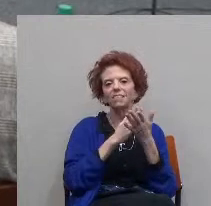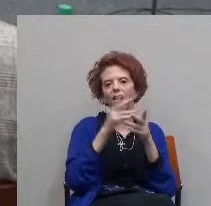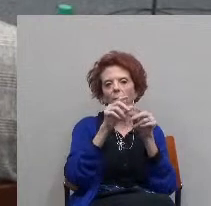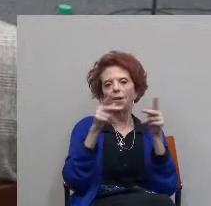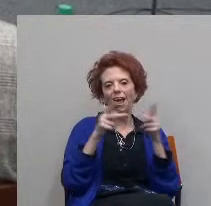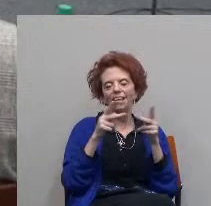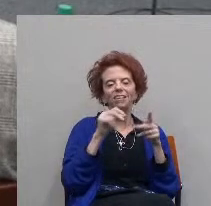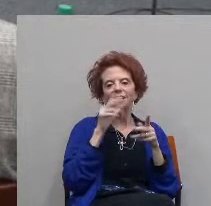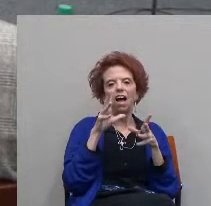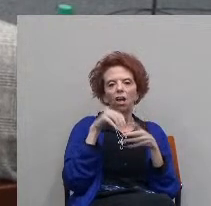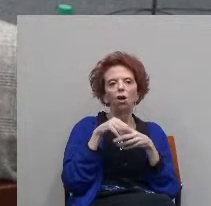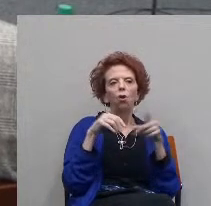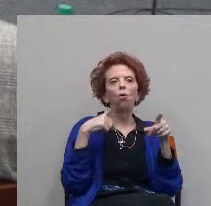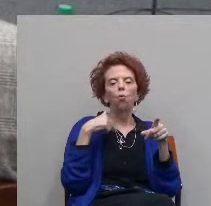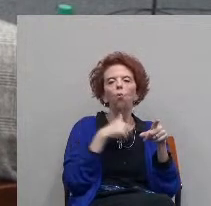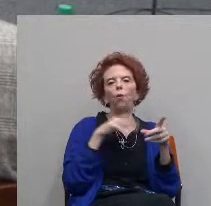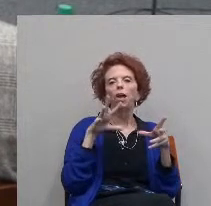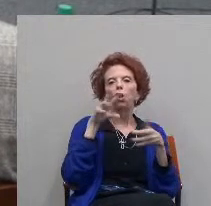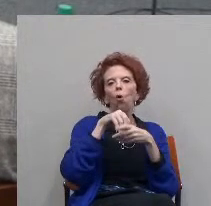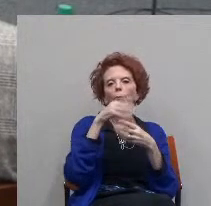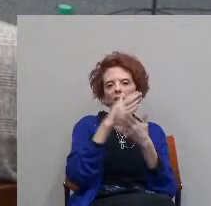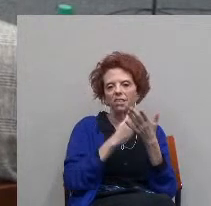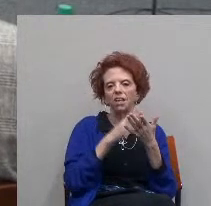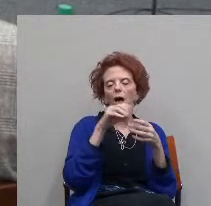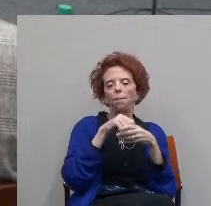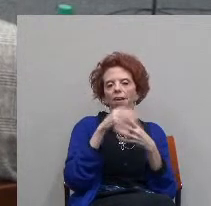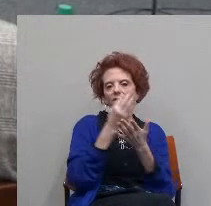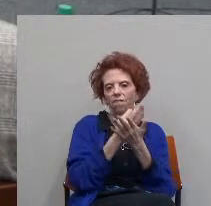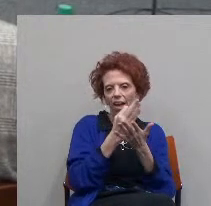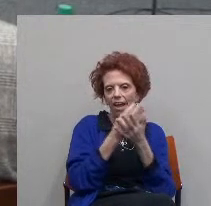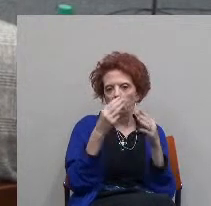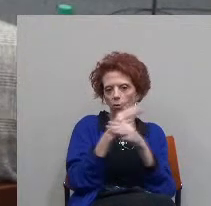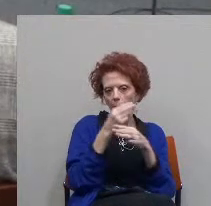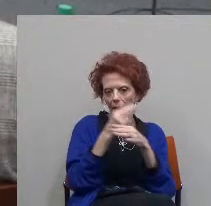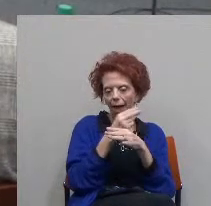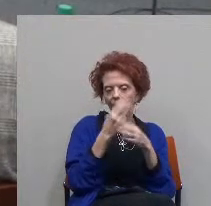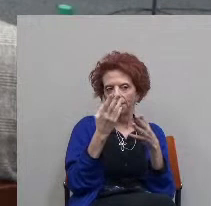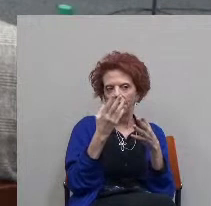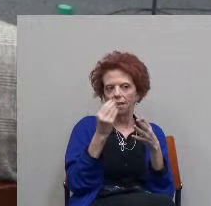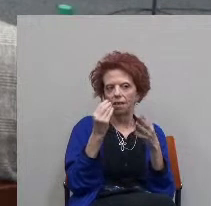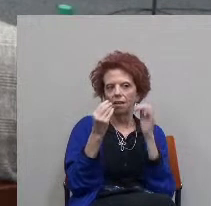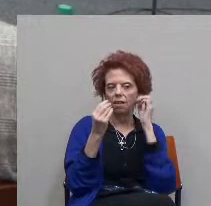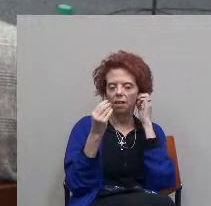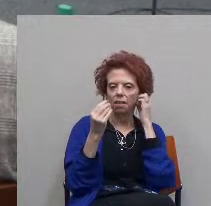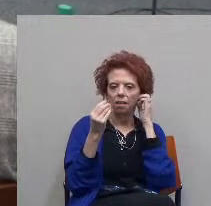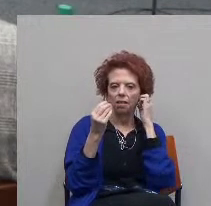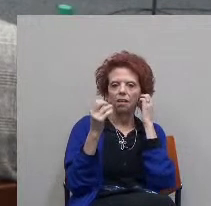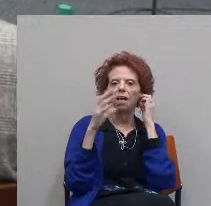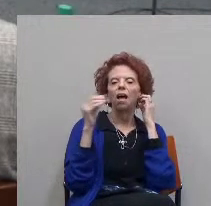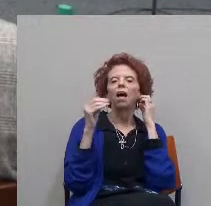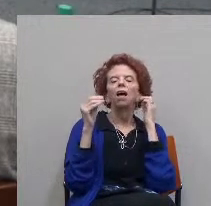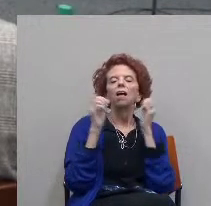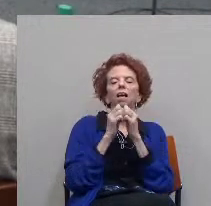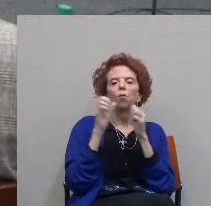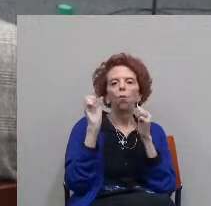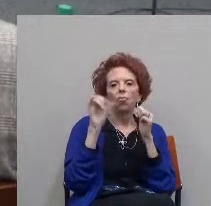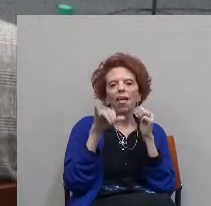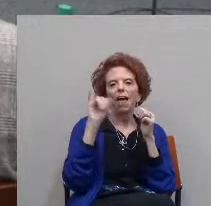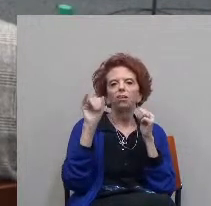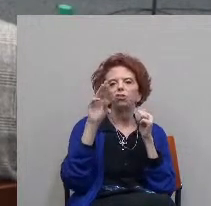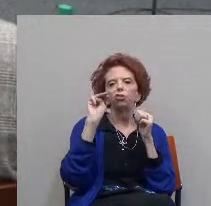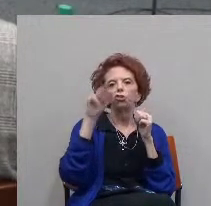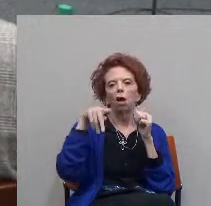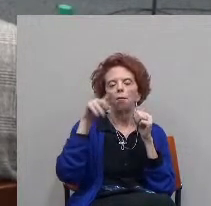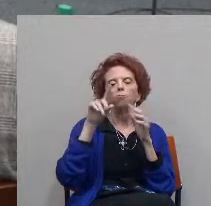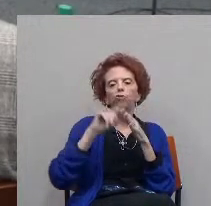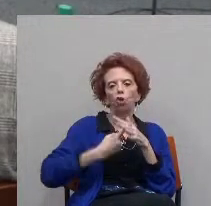We incorporate some of these things in financial math that we call it Okay. The financial jump math. start. In that